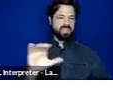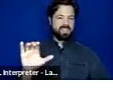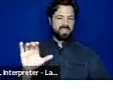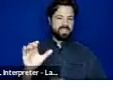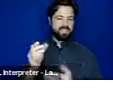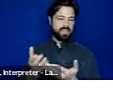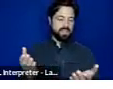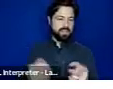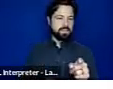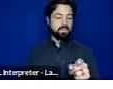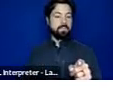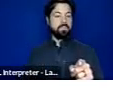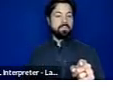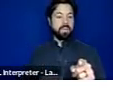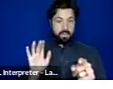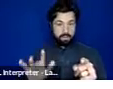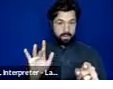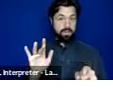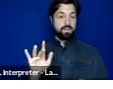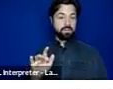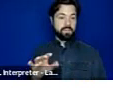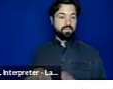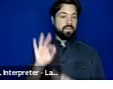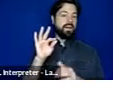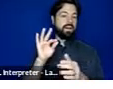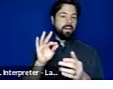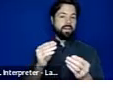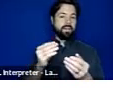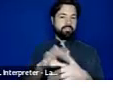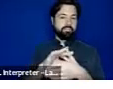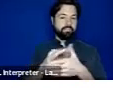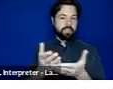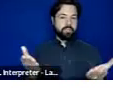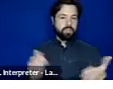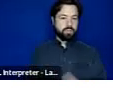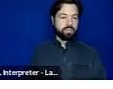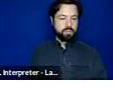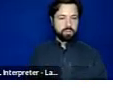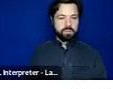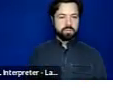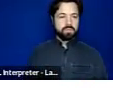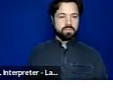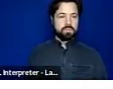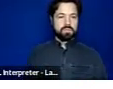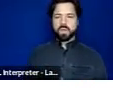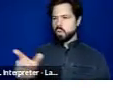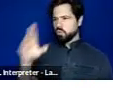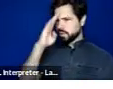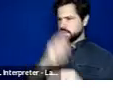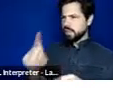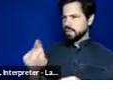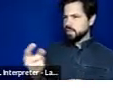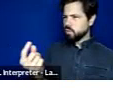And then you can then find materials that way. So what was your son looking for,